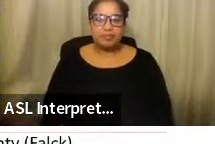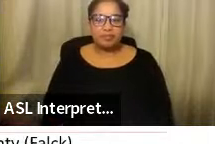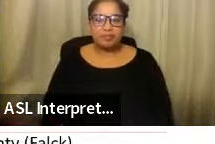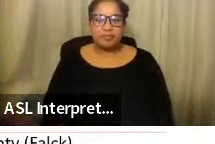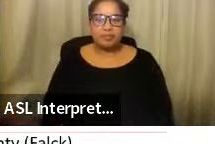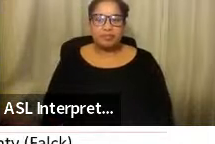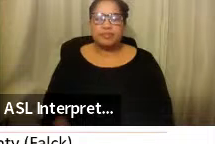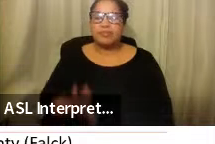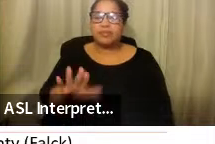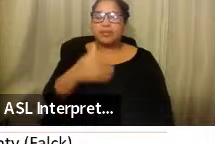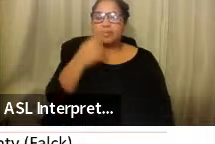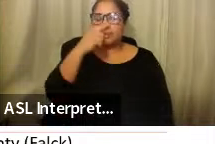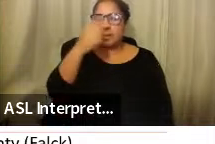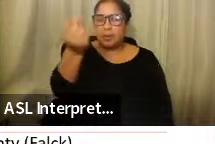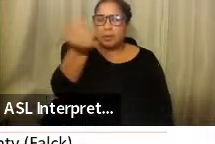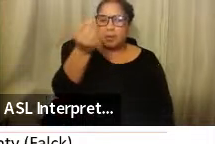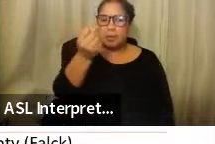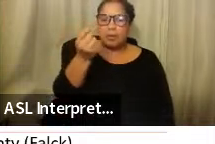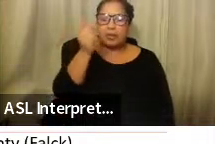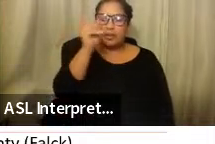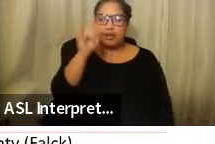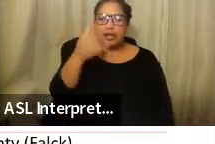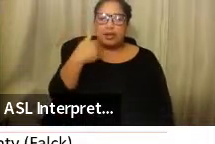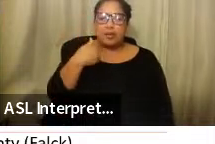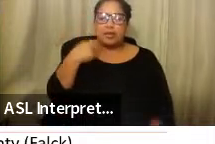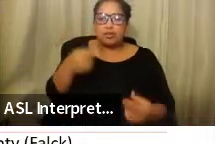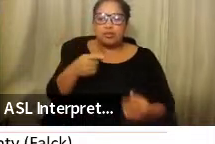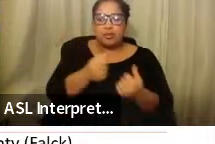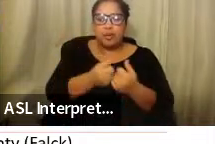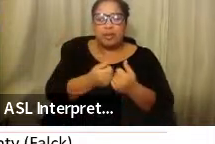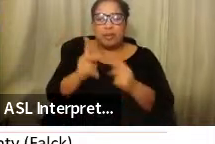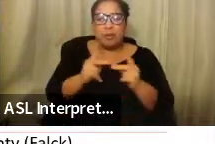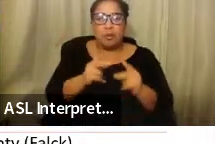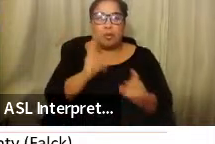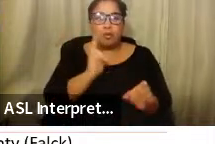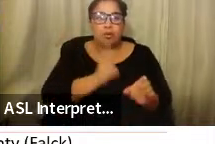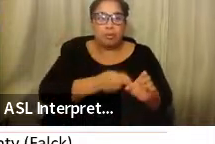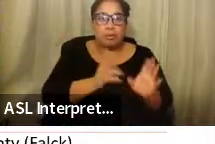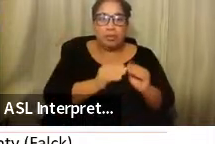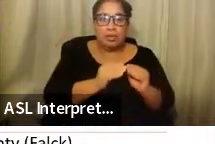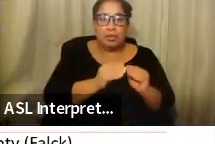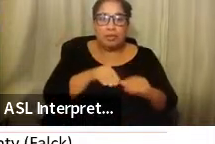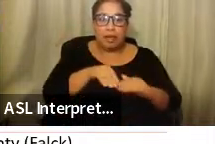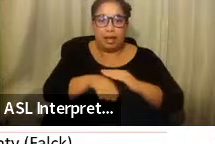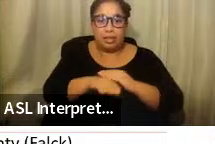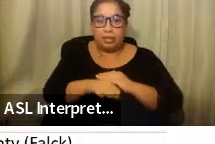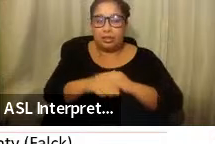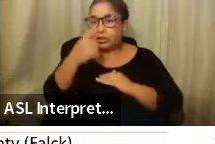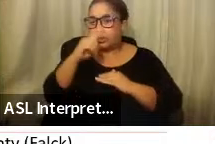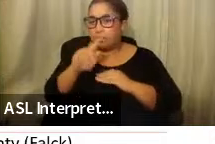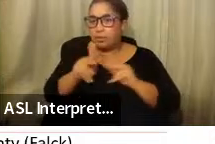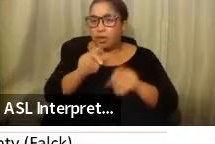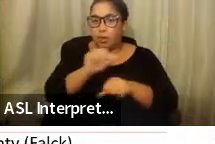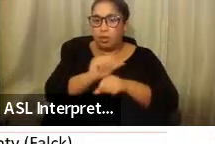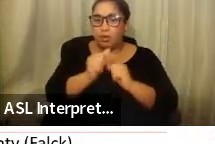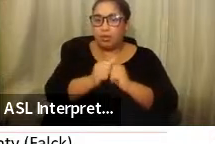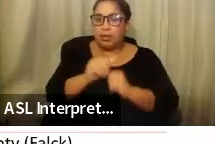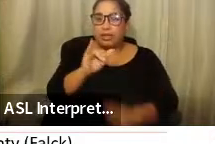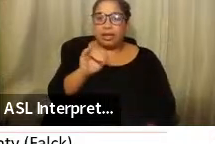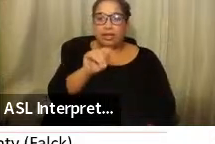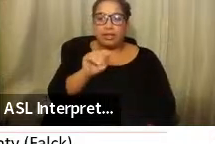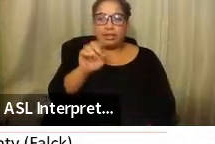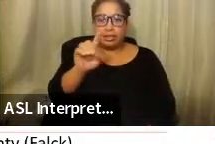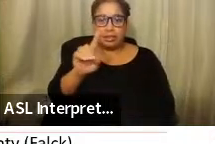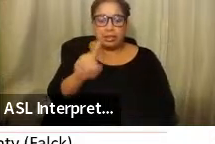some challenges with our attendees getting access. Can I ask my colleagues in ITD